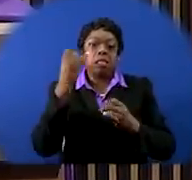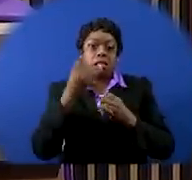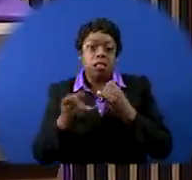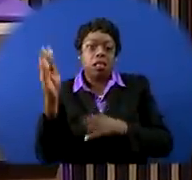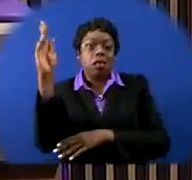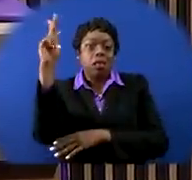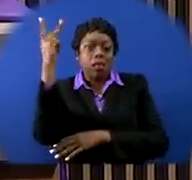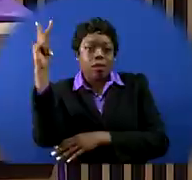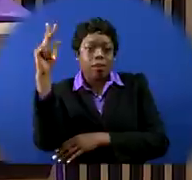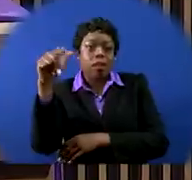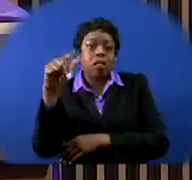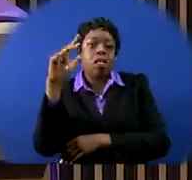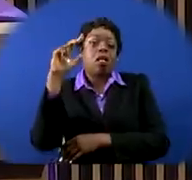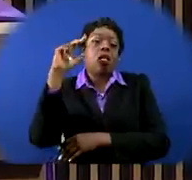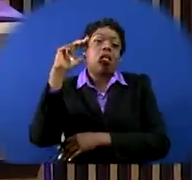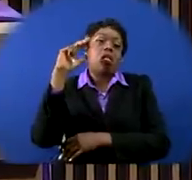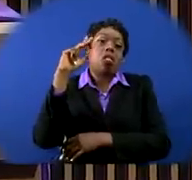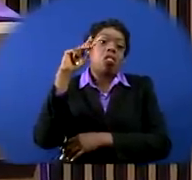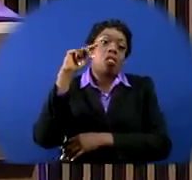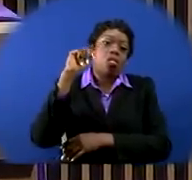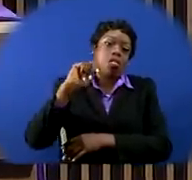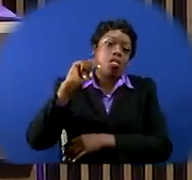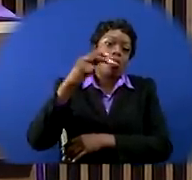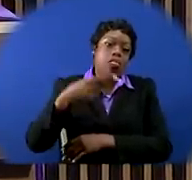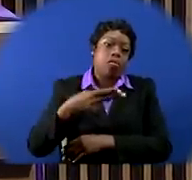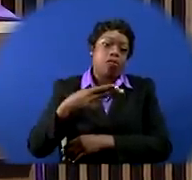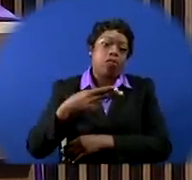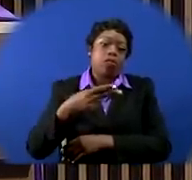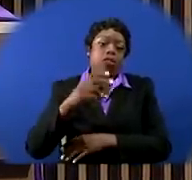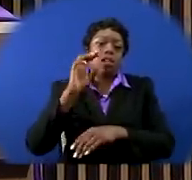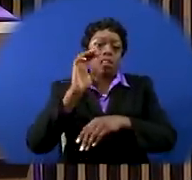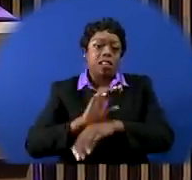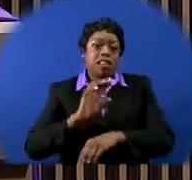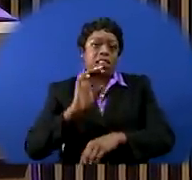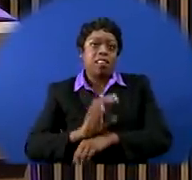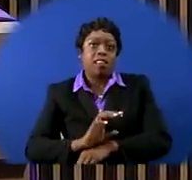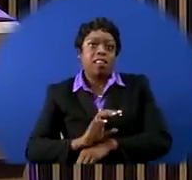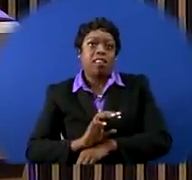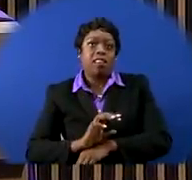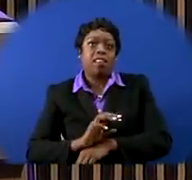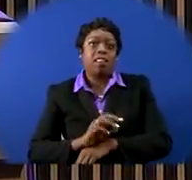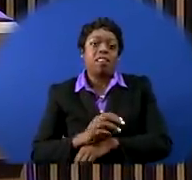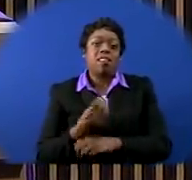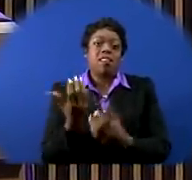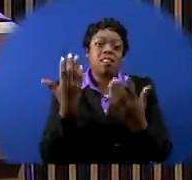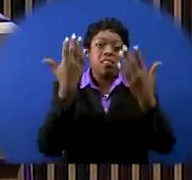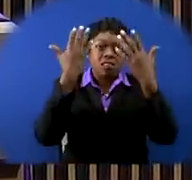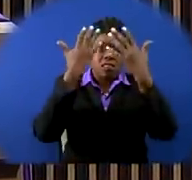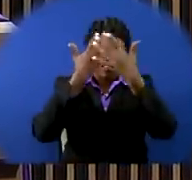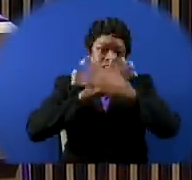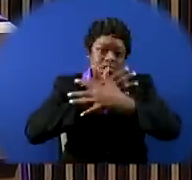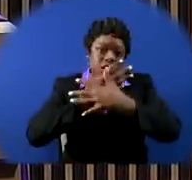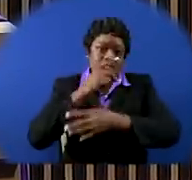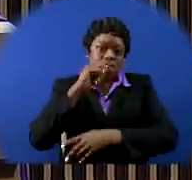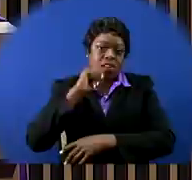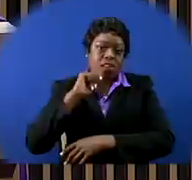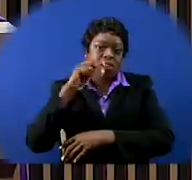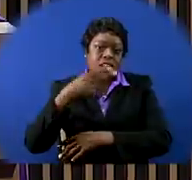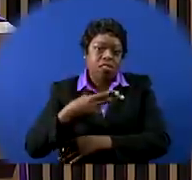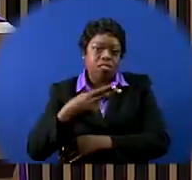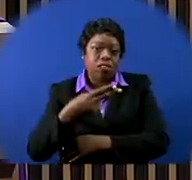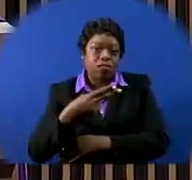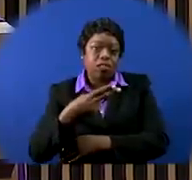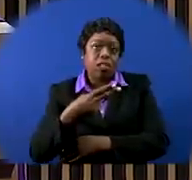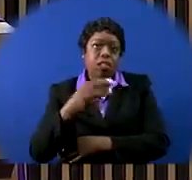Sunday, on Thursday, in traditional church language, we call it Maundy Thursday, from that Latin word